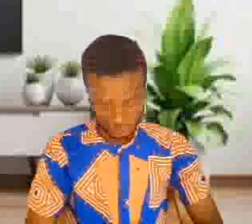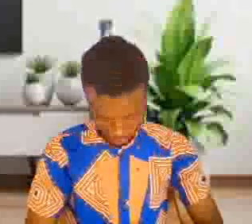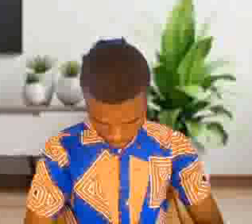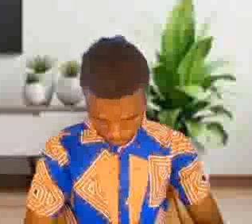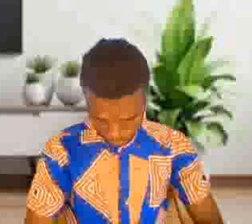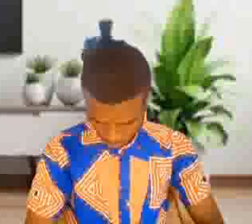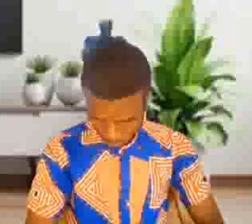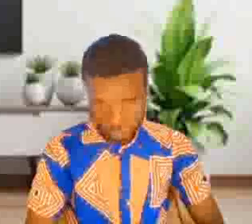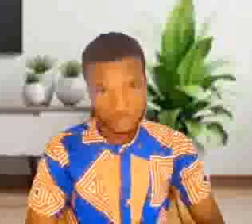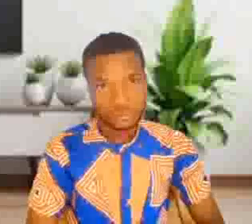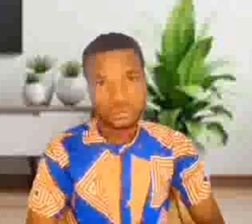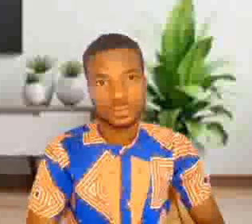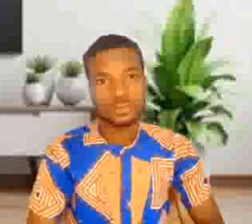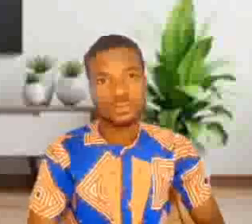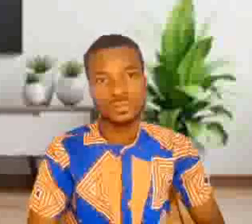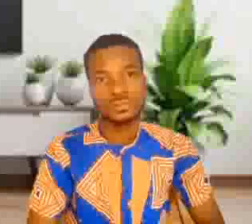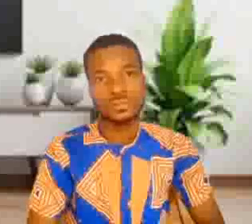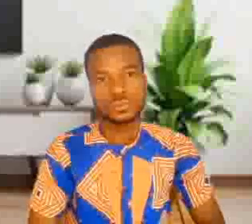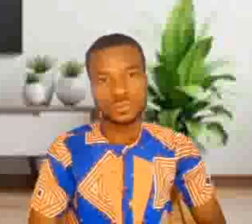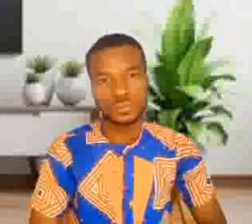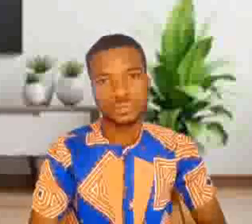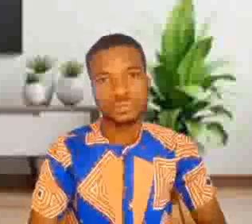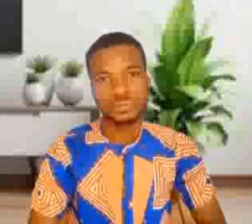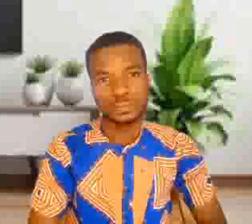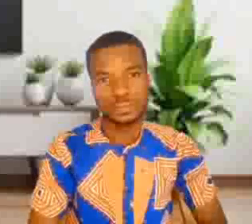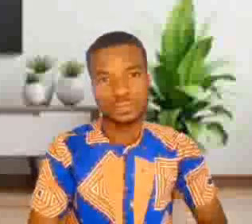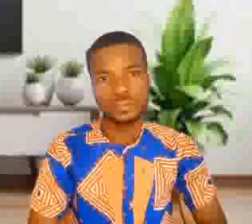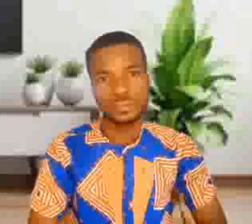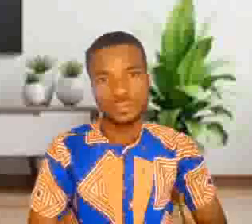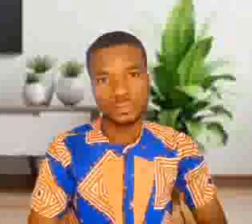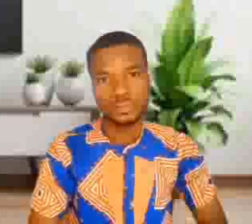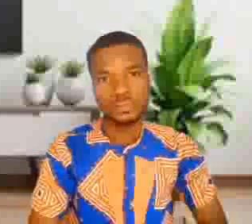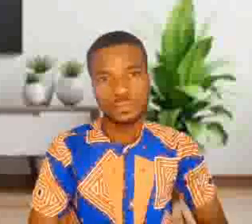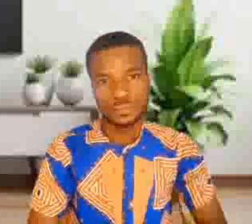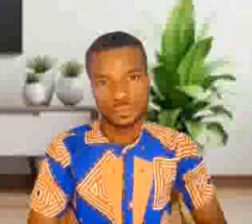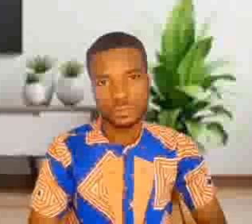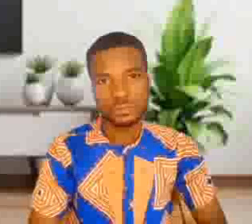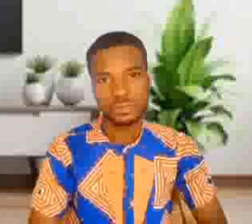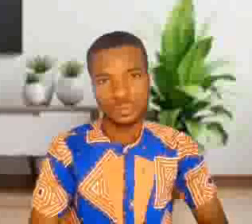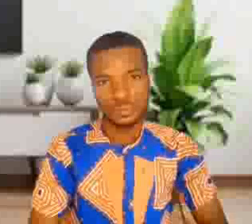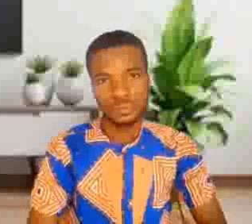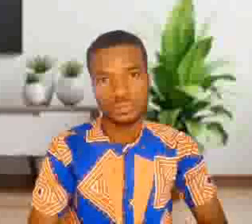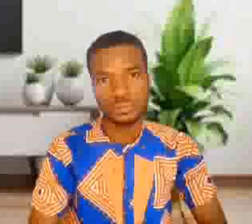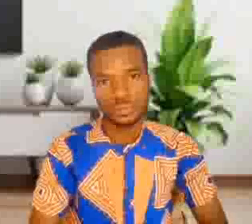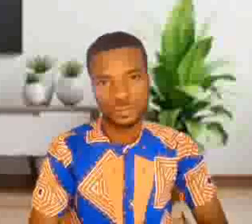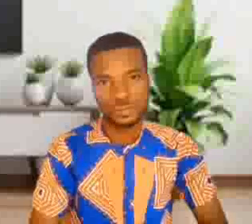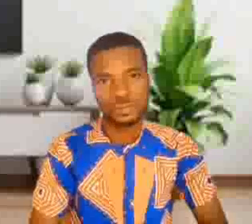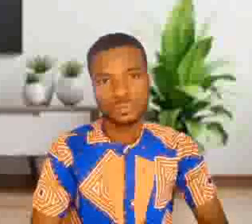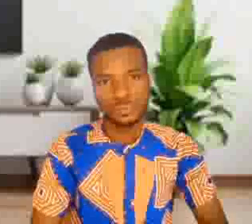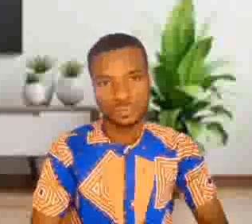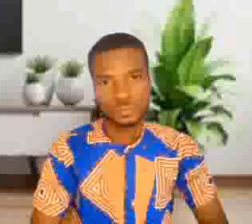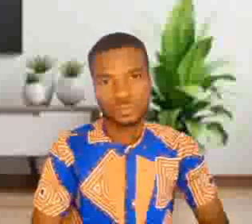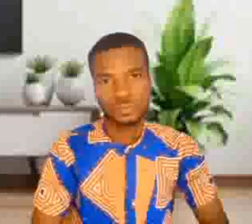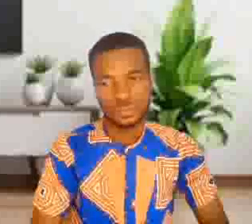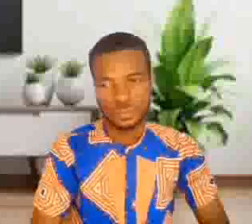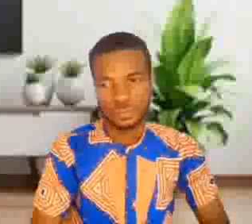is glorified. I also want to honor our father here this morning